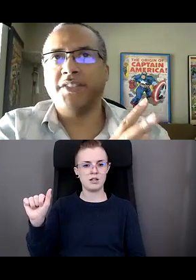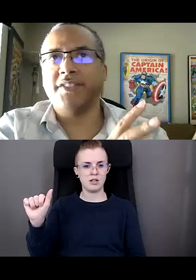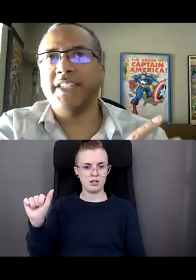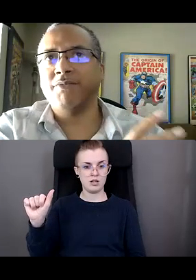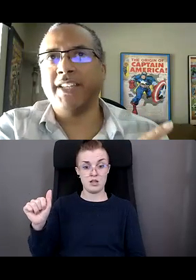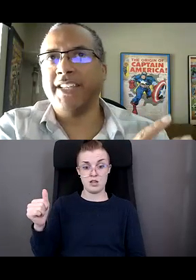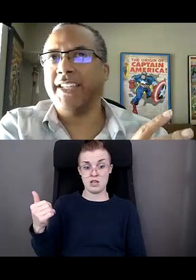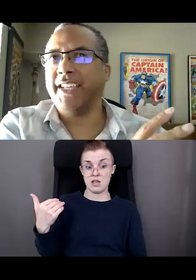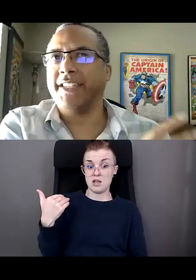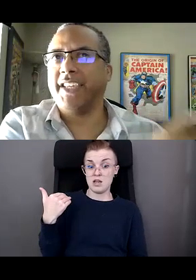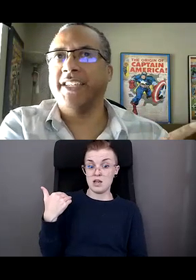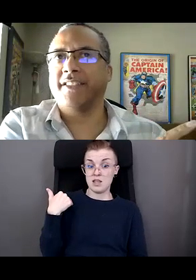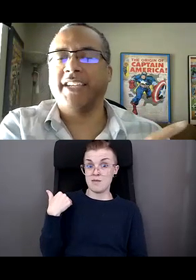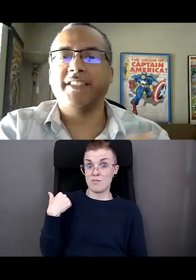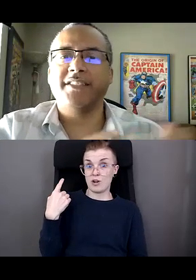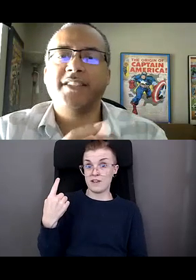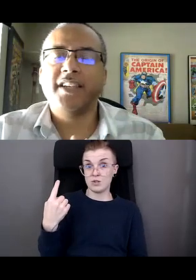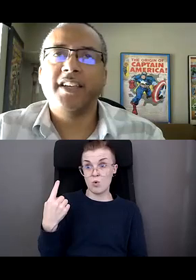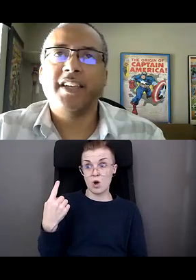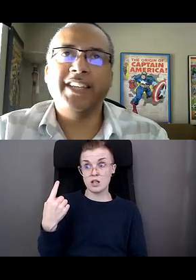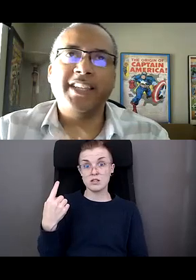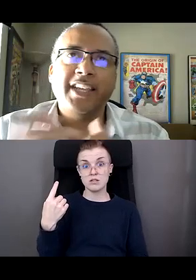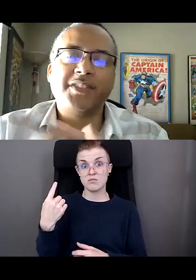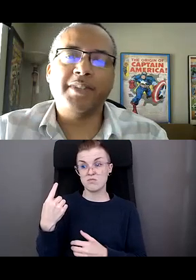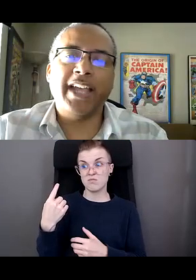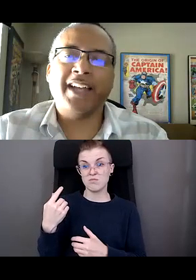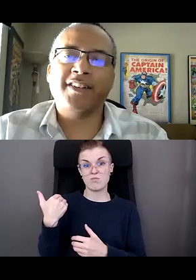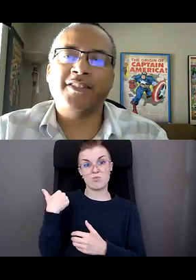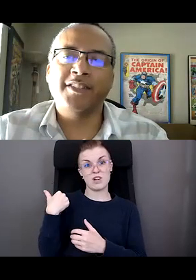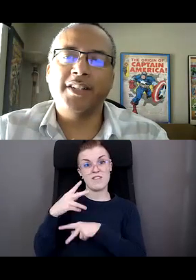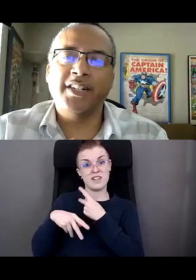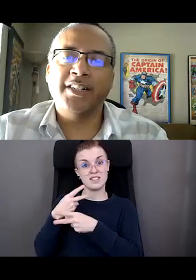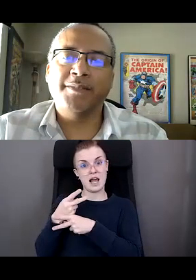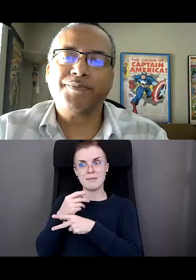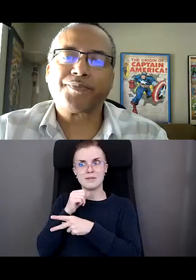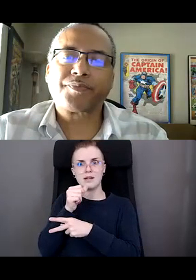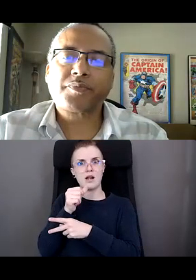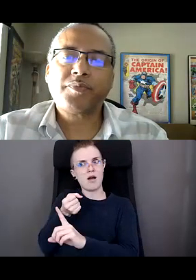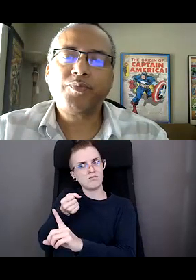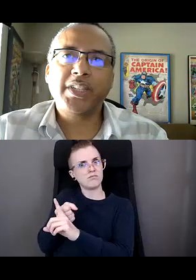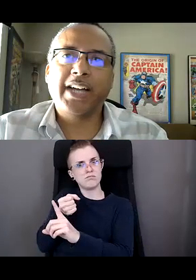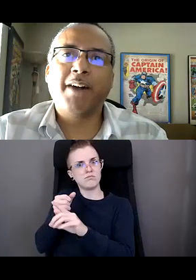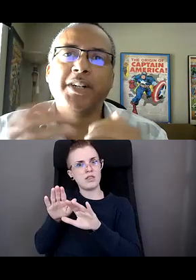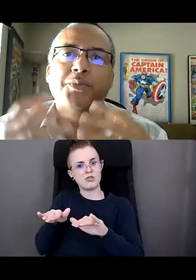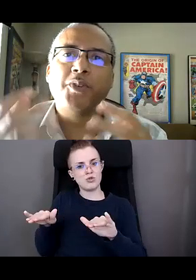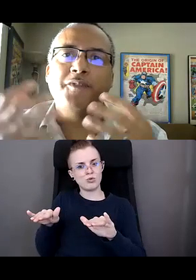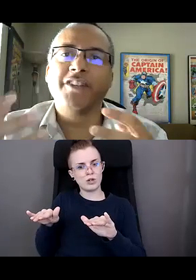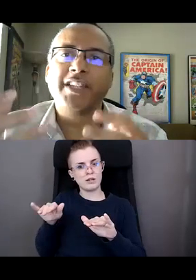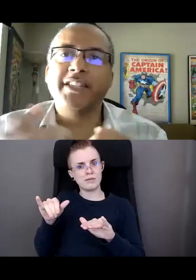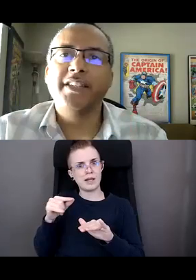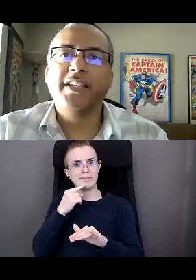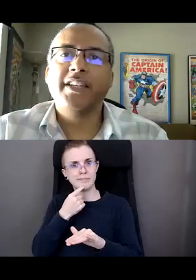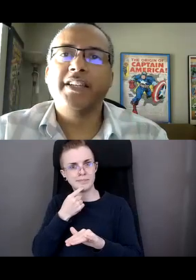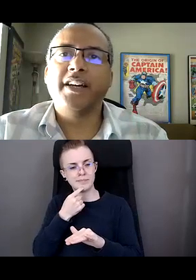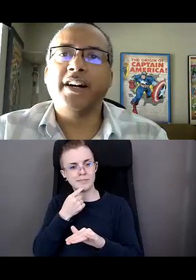previous ones didn't really hit kids like this. And to give you some data on how much more